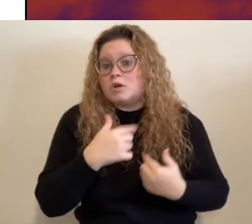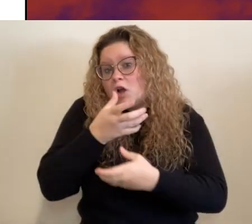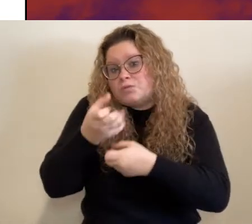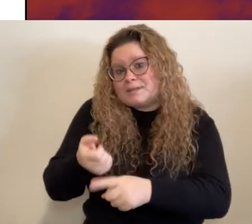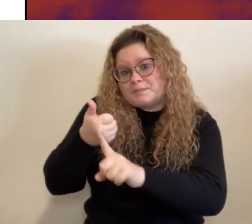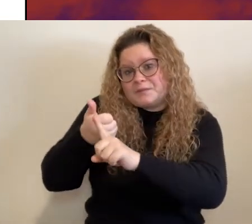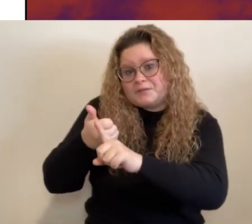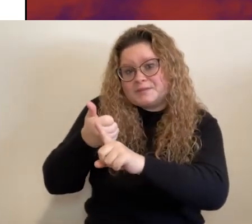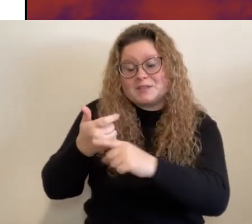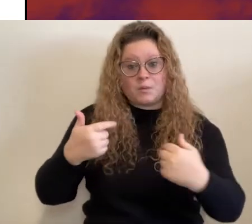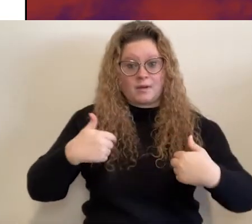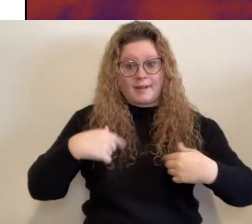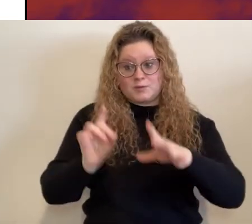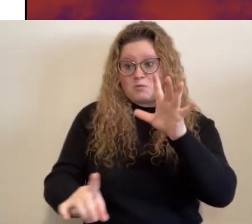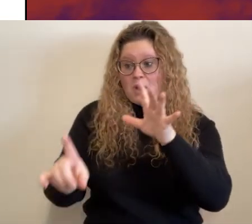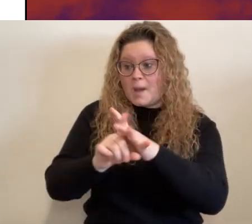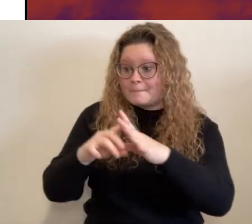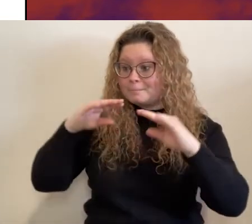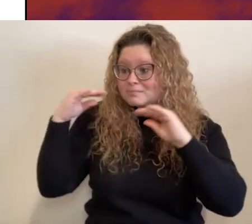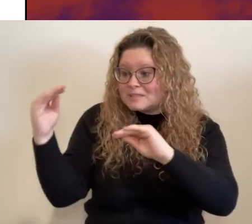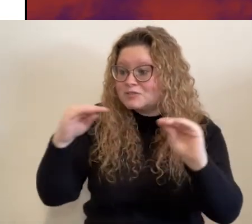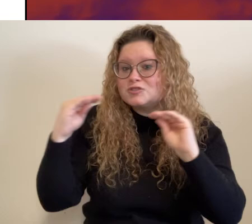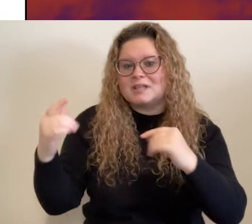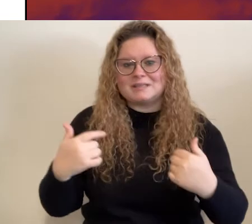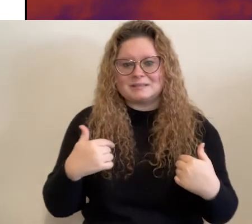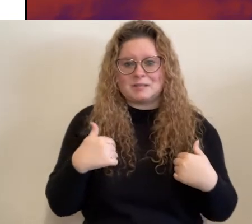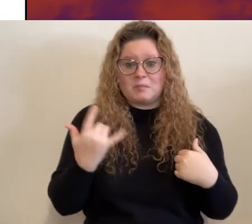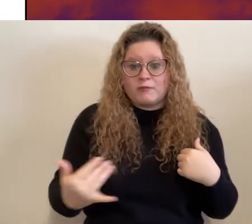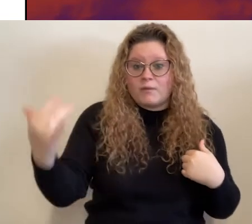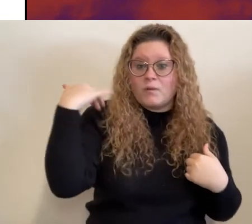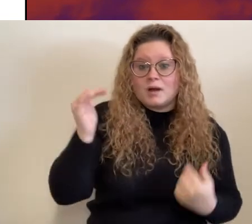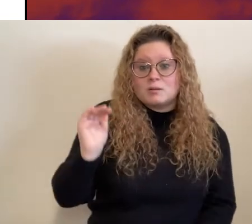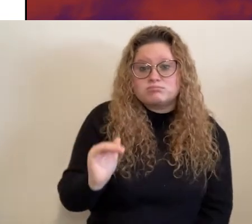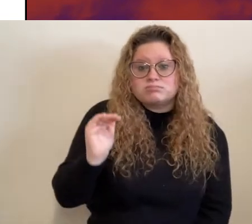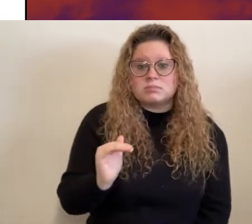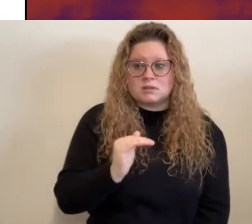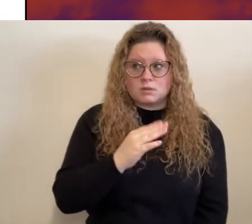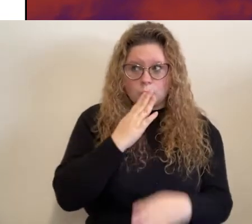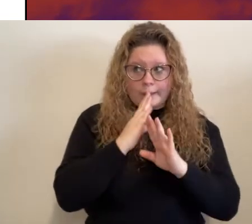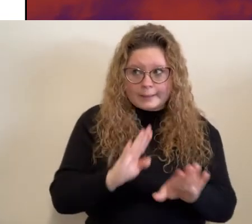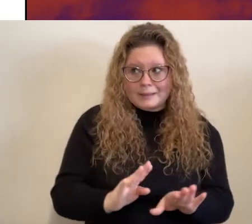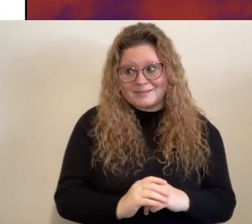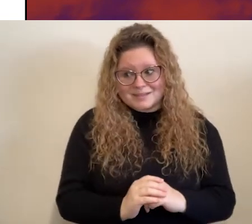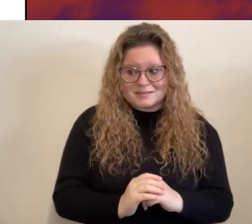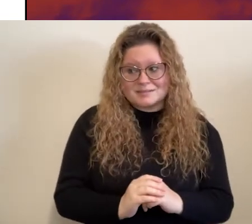up and moving through my journey of being, completely kind of mute over here, speaking with spoken to, and then I went